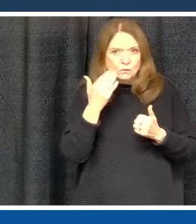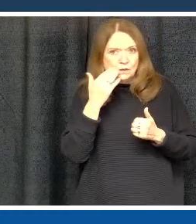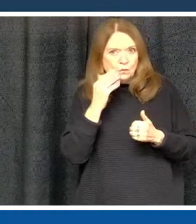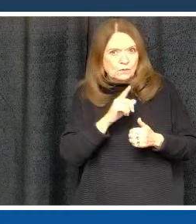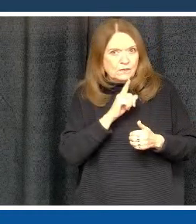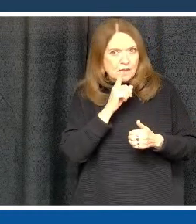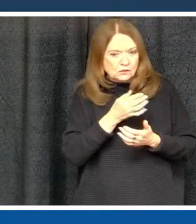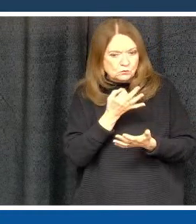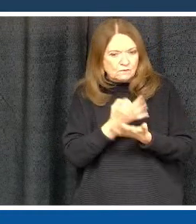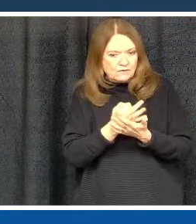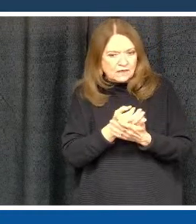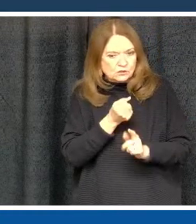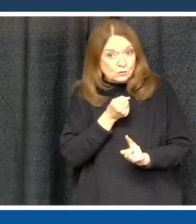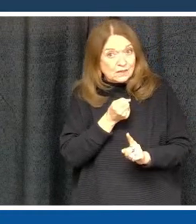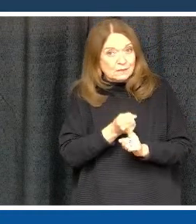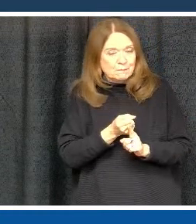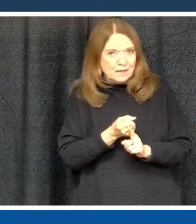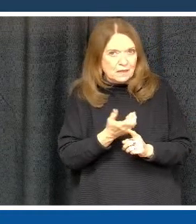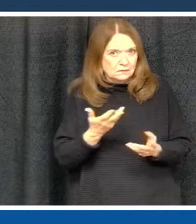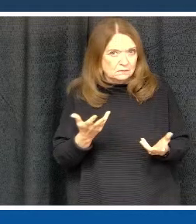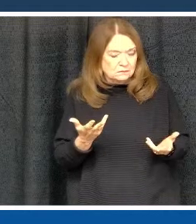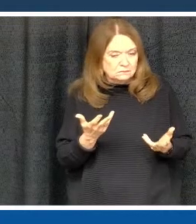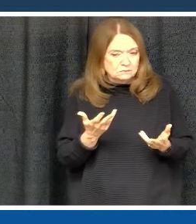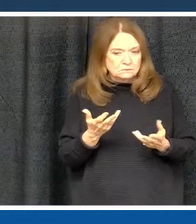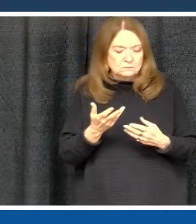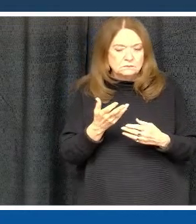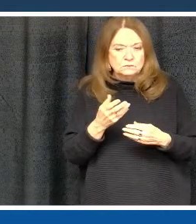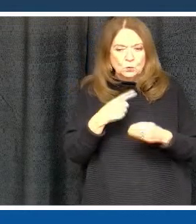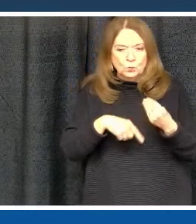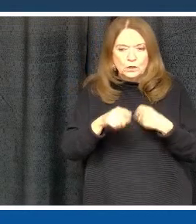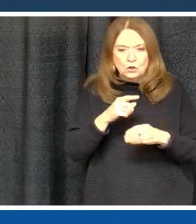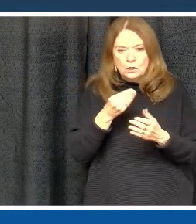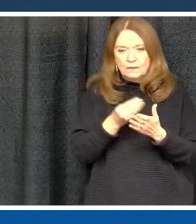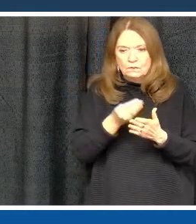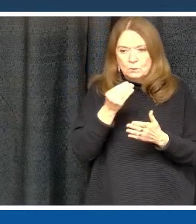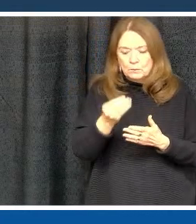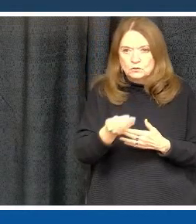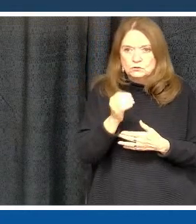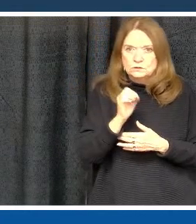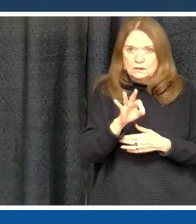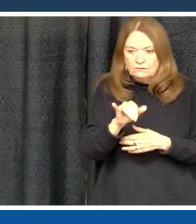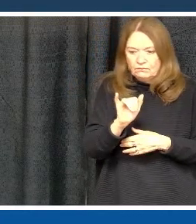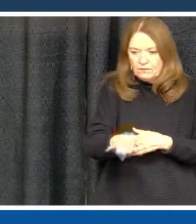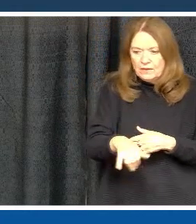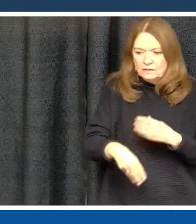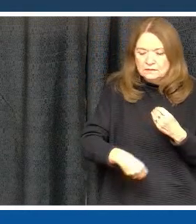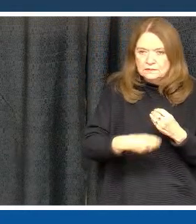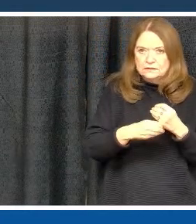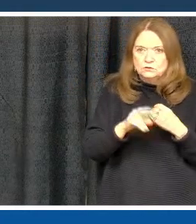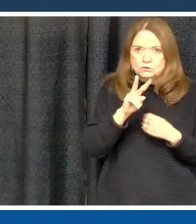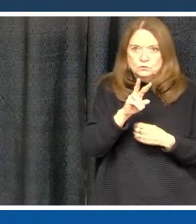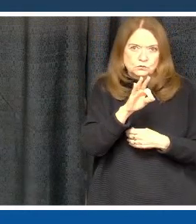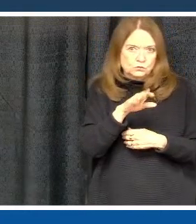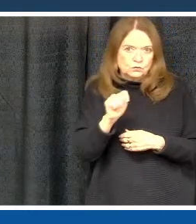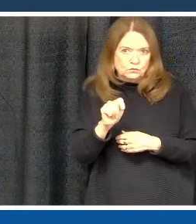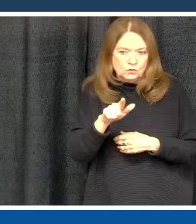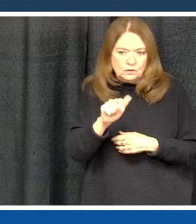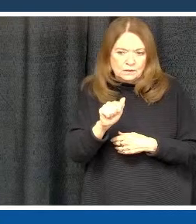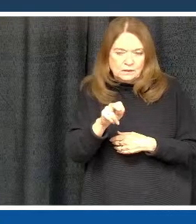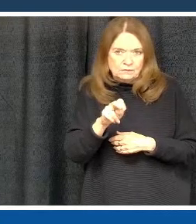actual financial impact is regarding the purchasing of that additional 2 foot of